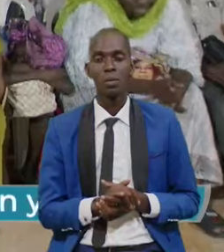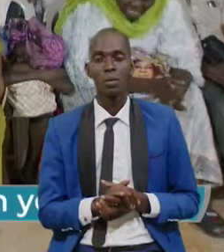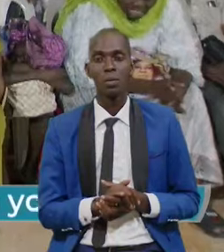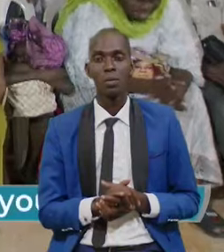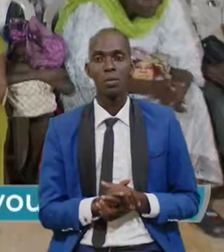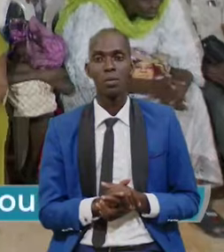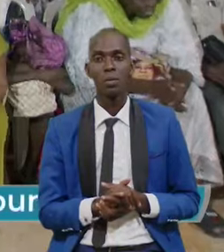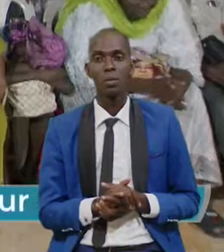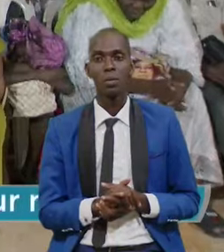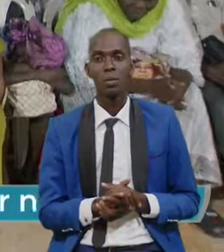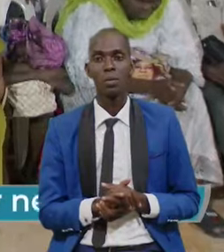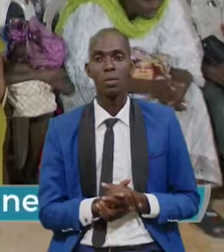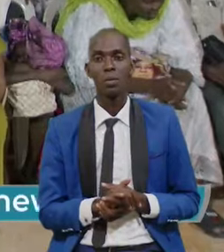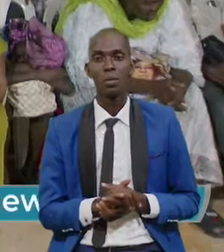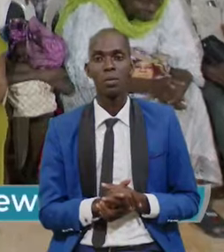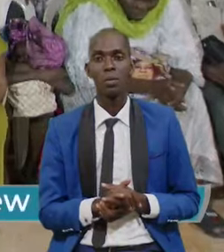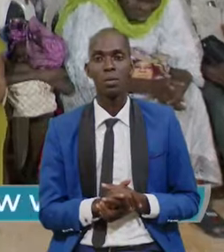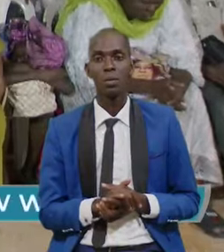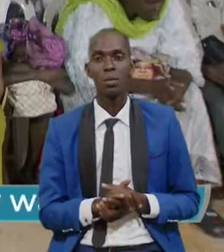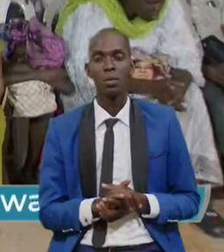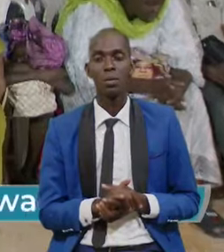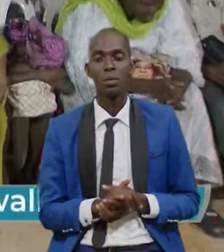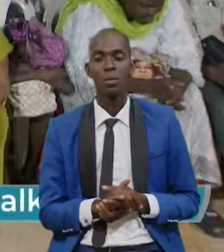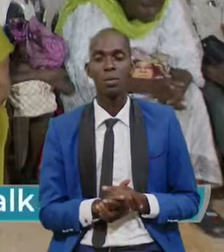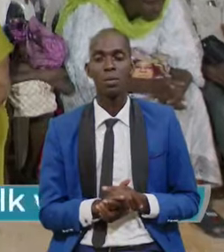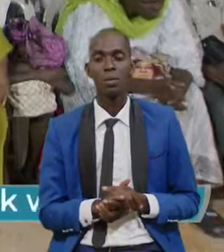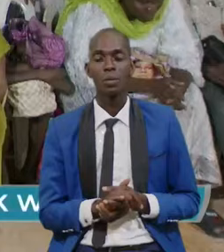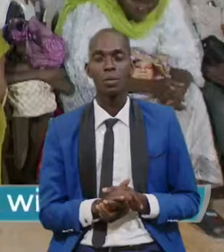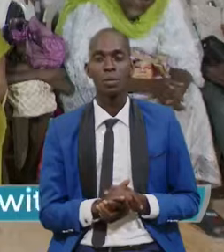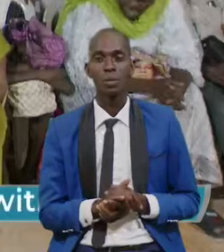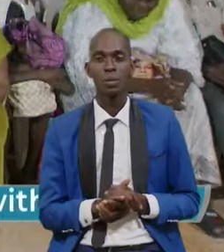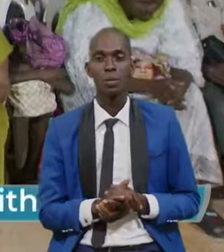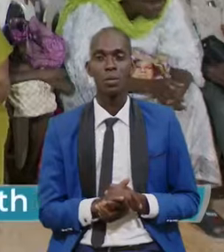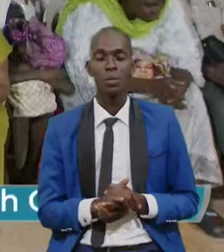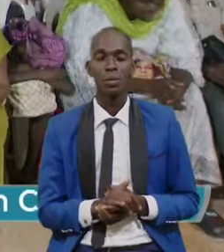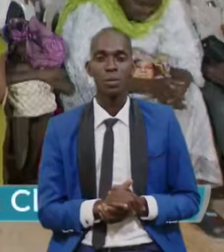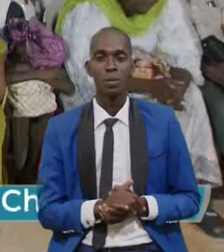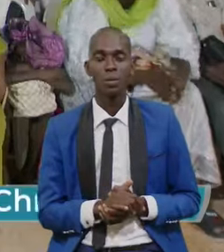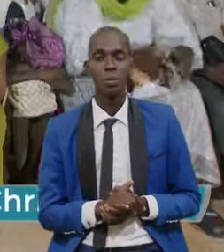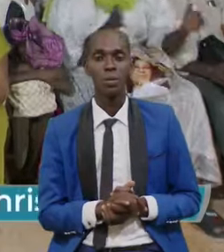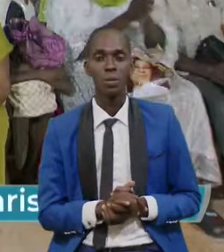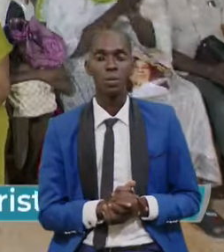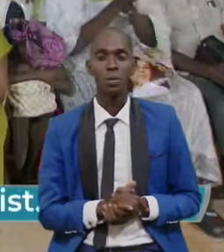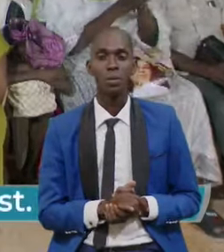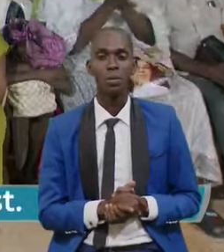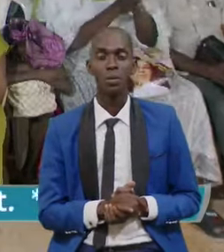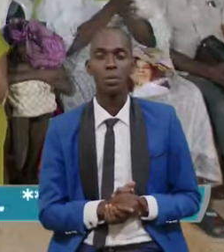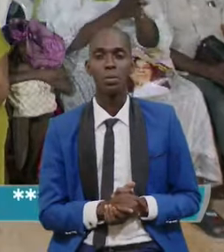Those at the very back, Make sure you attend to the